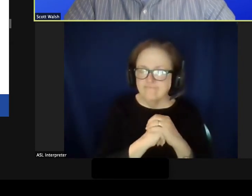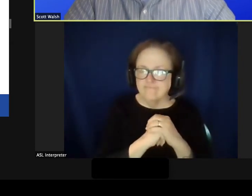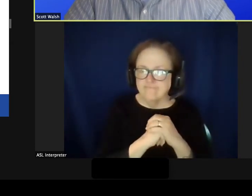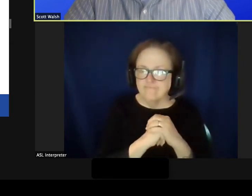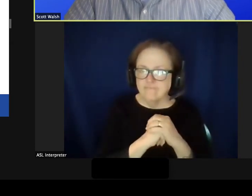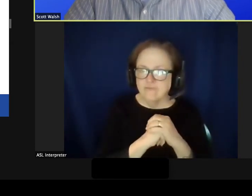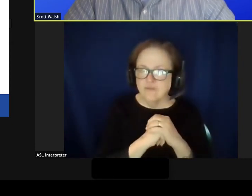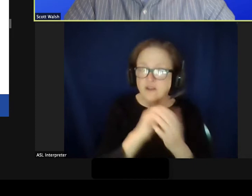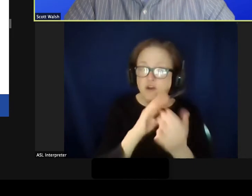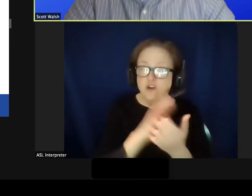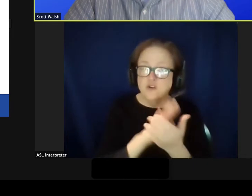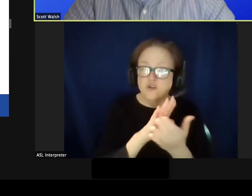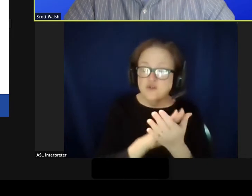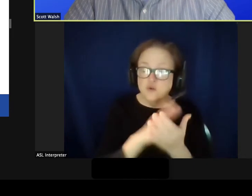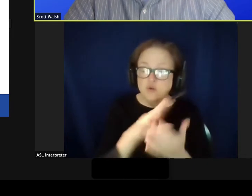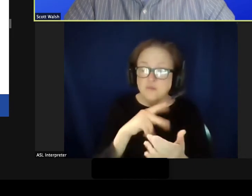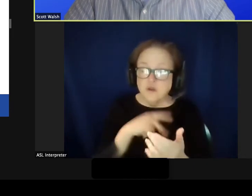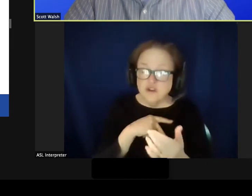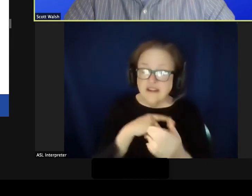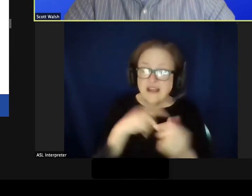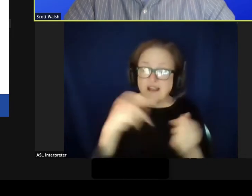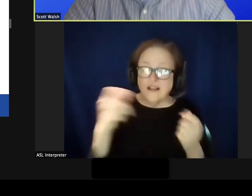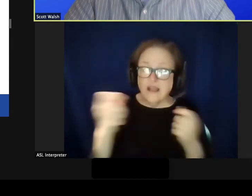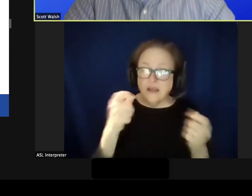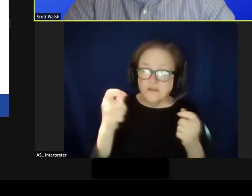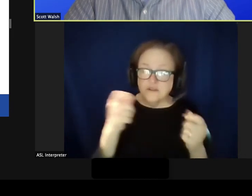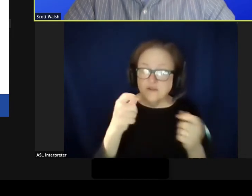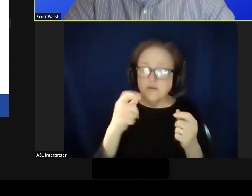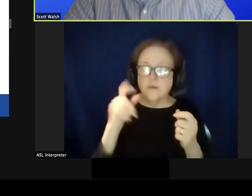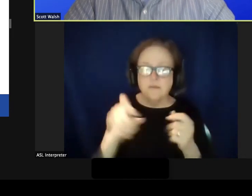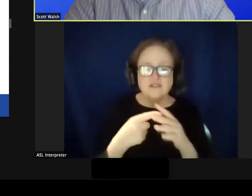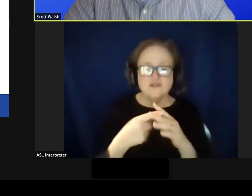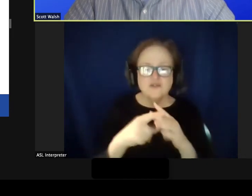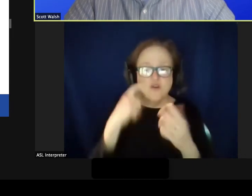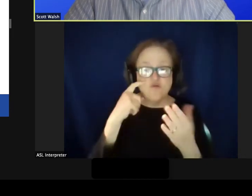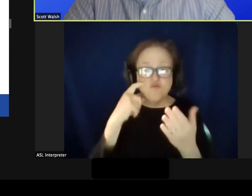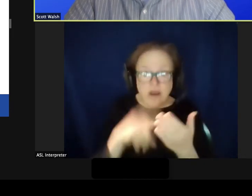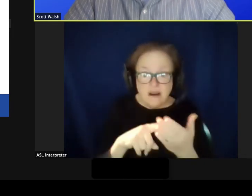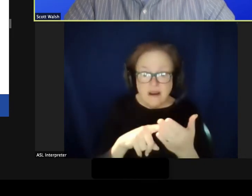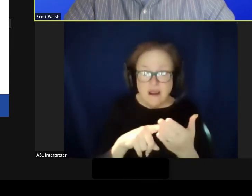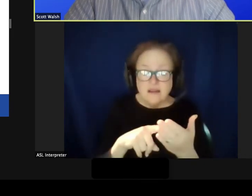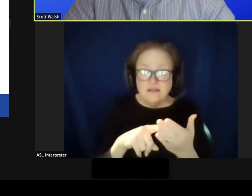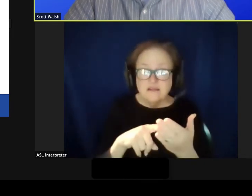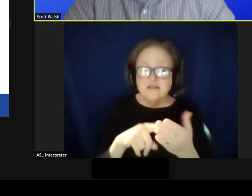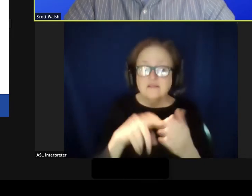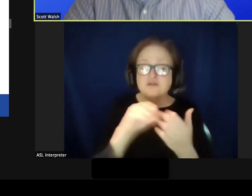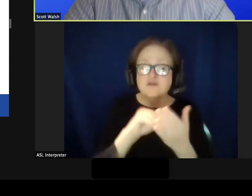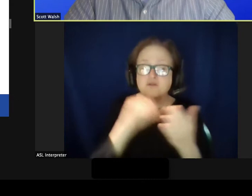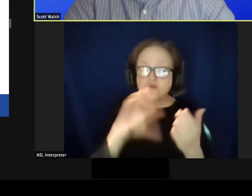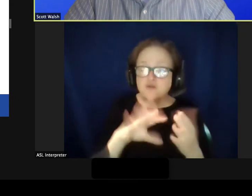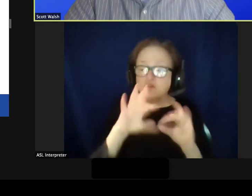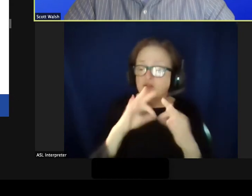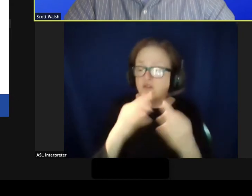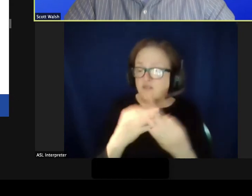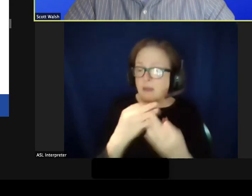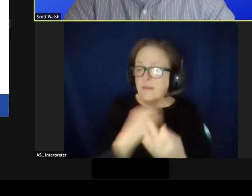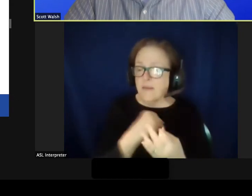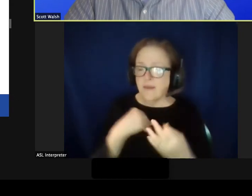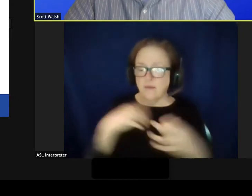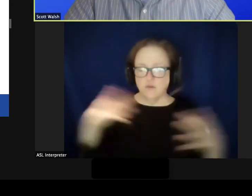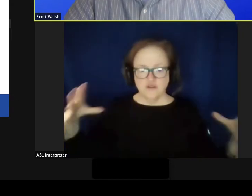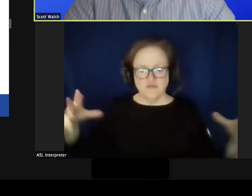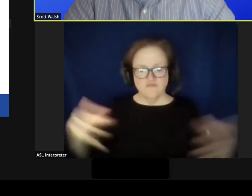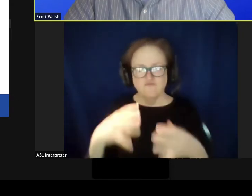School personnel and administrators must begin by recognizing that students, families, and schools are members of a community.